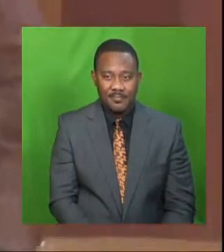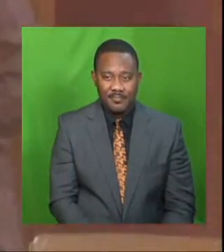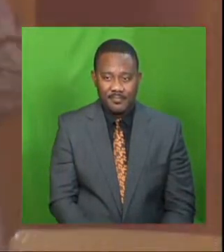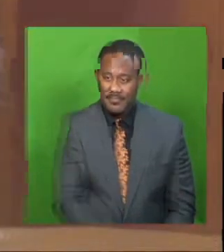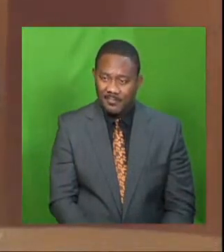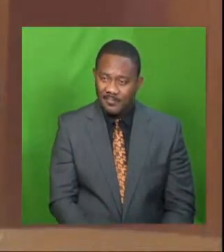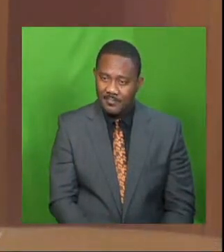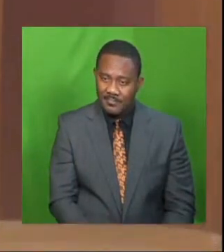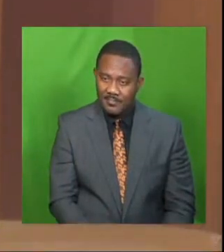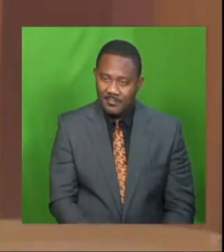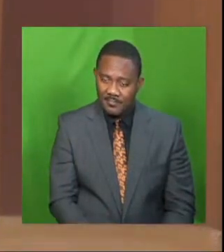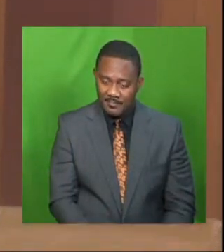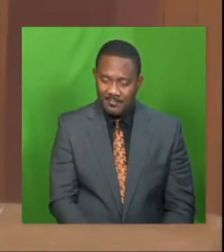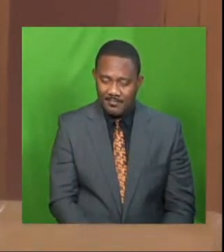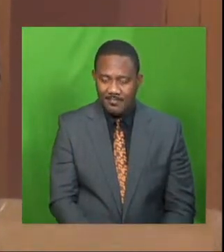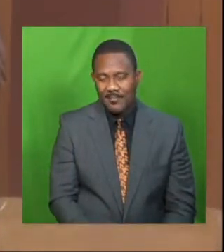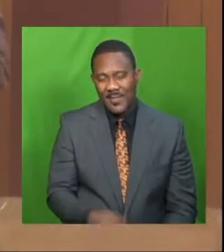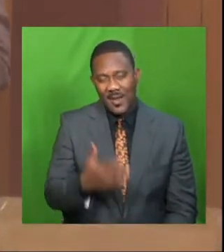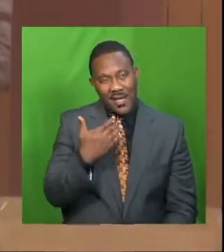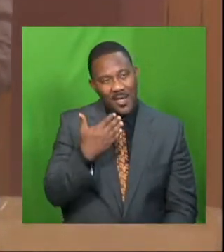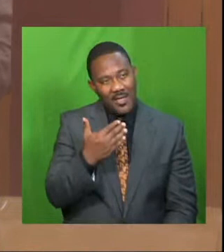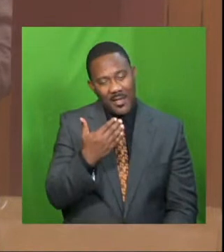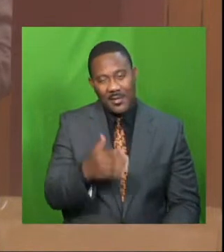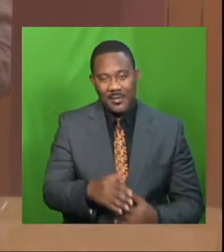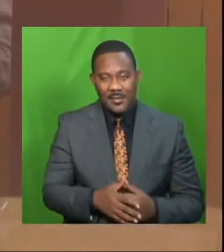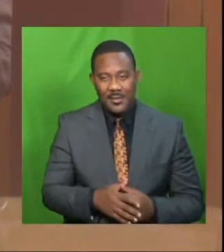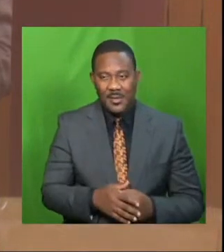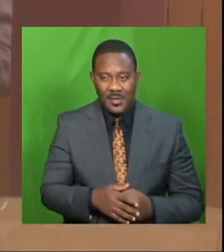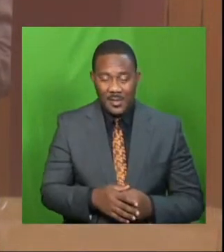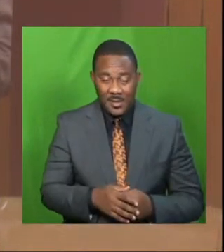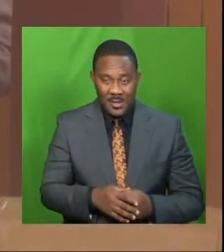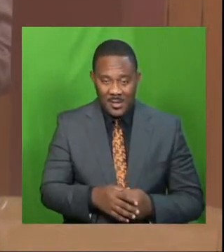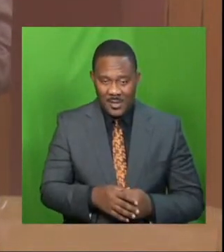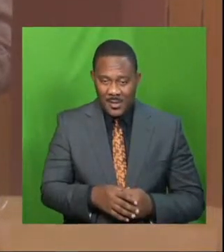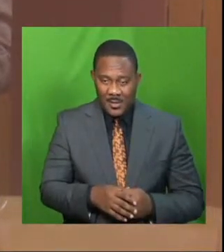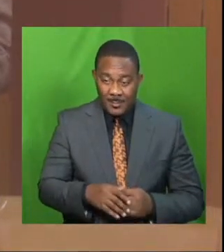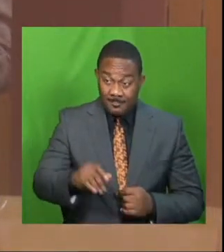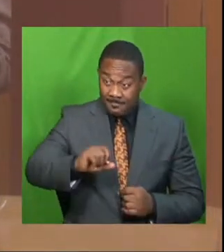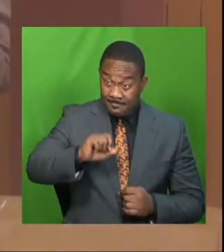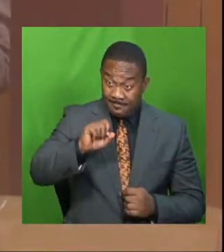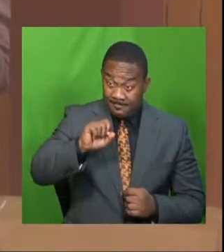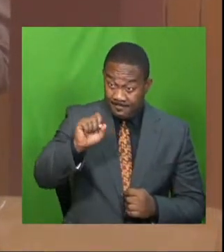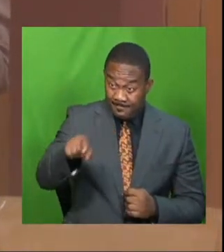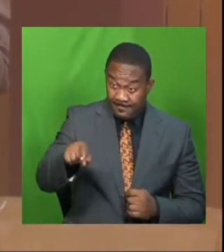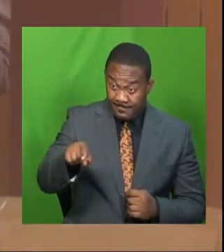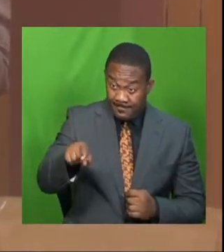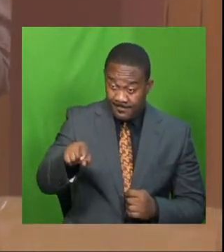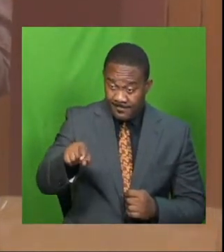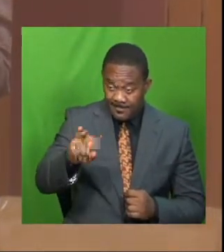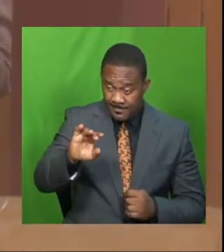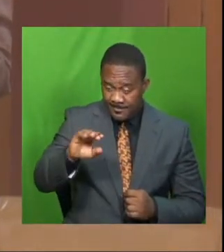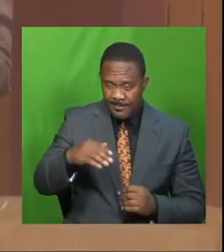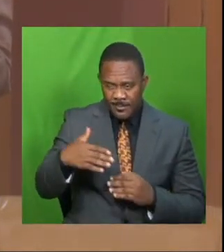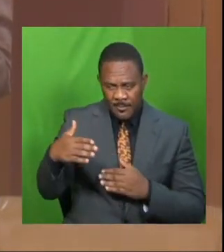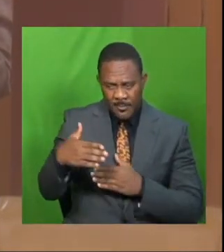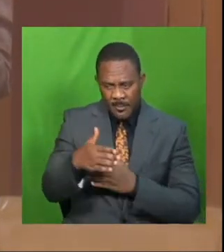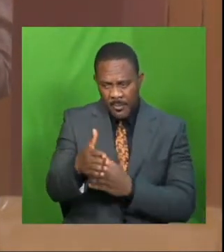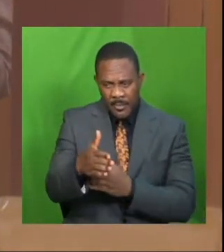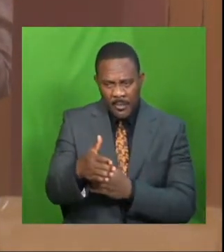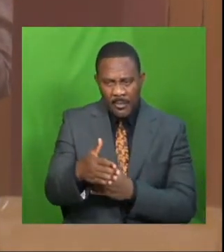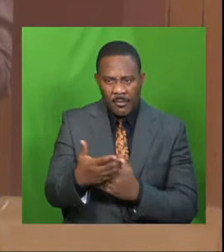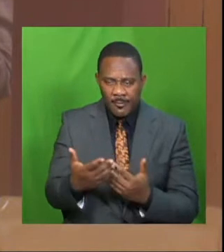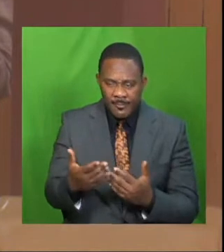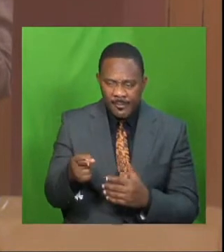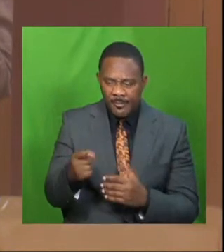Thank you, Mr. Speaker, once again for the opportunity. I rise to ask the Minister for Fisheries and Aquaculture Development